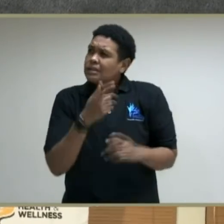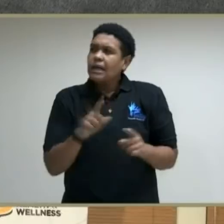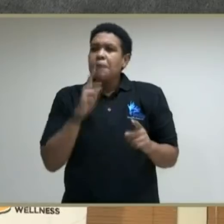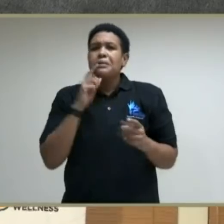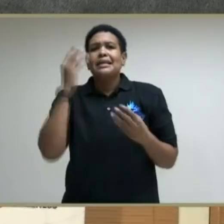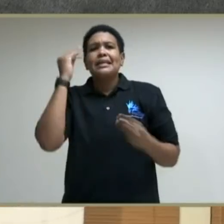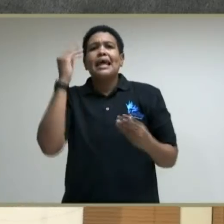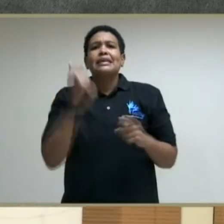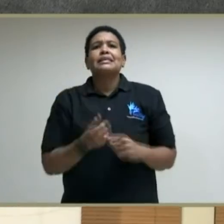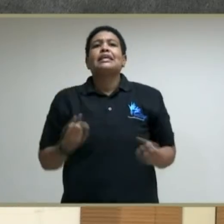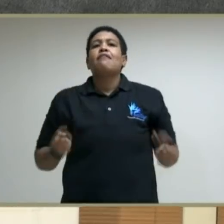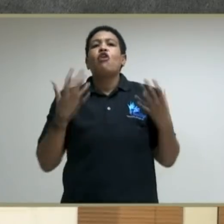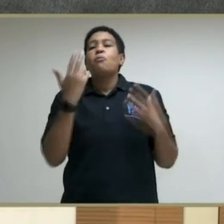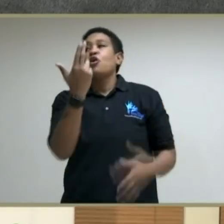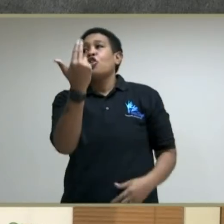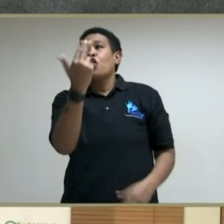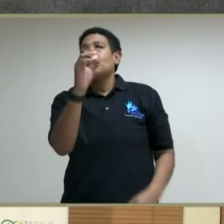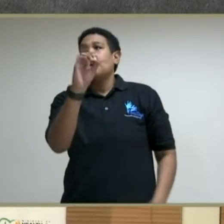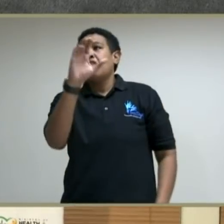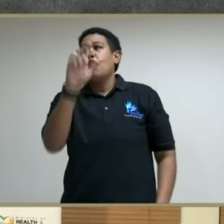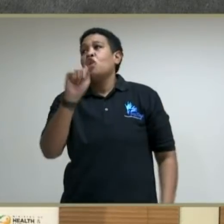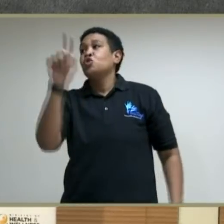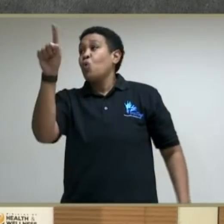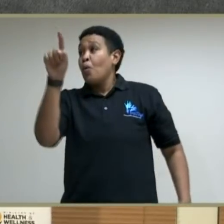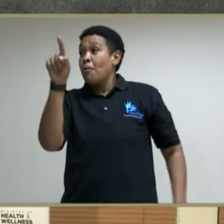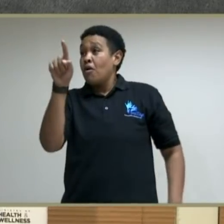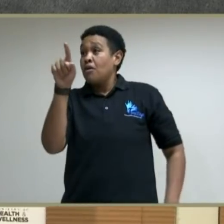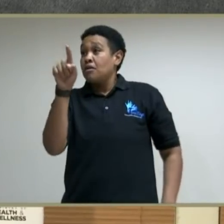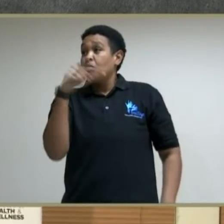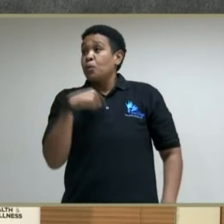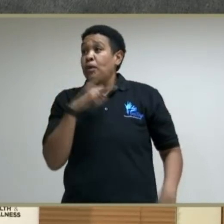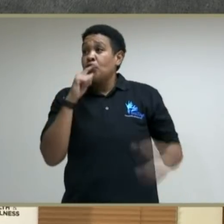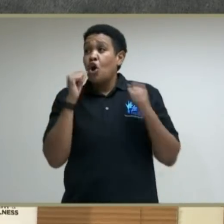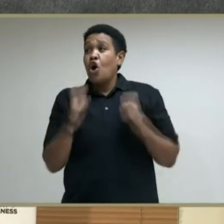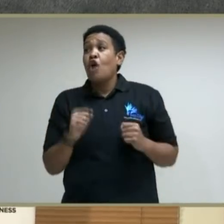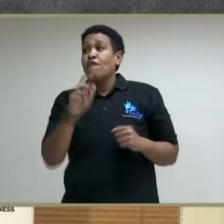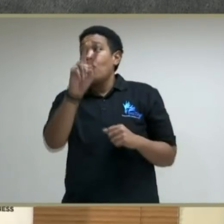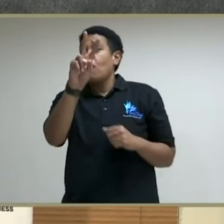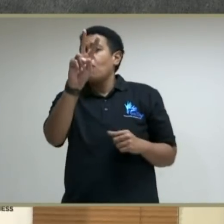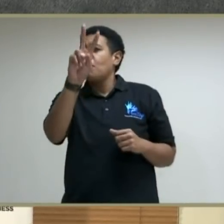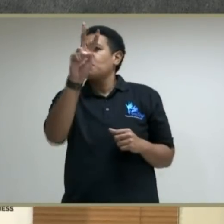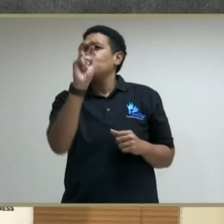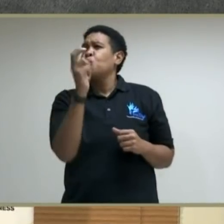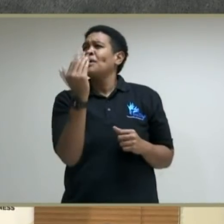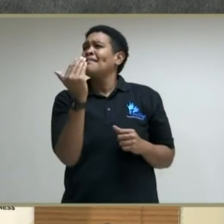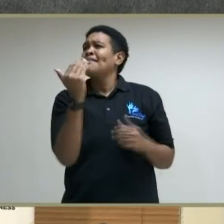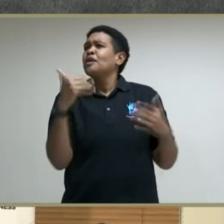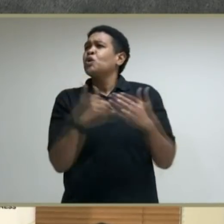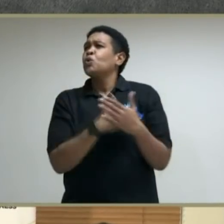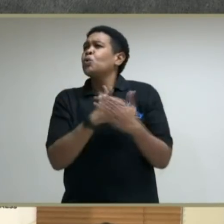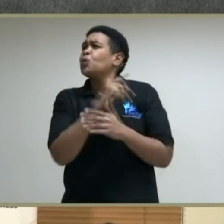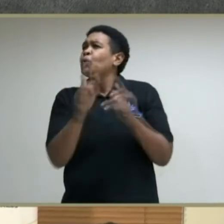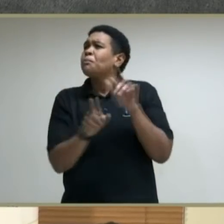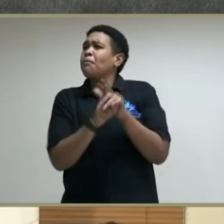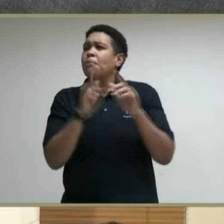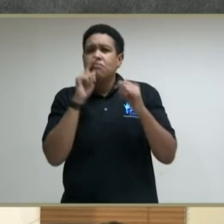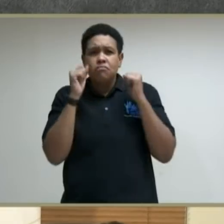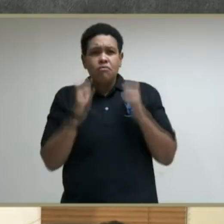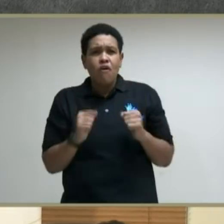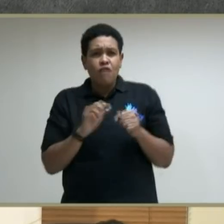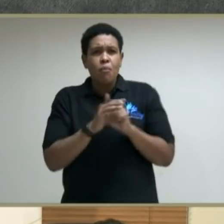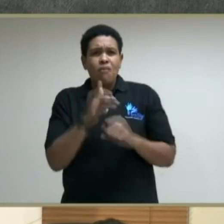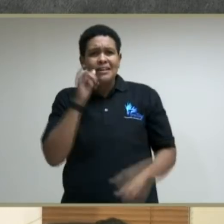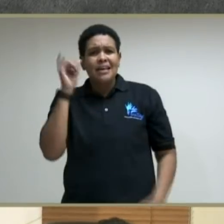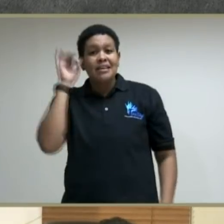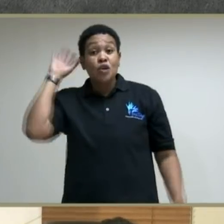is at the 13th of October. We confirmed 215 new cases yesterday, which